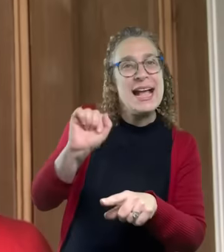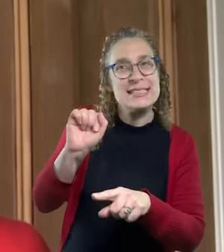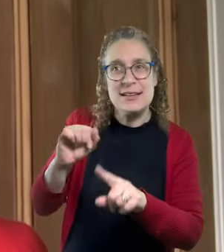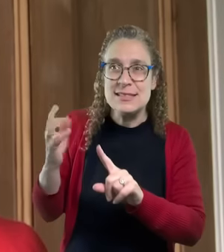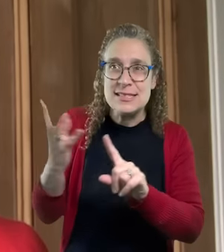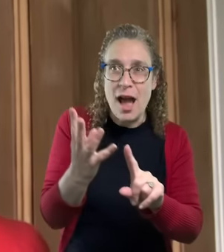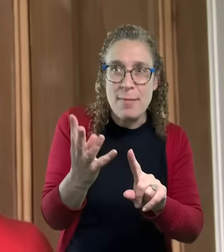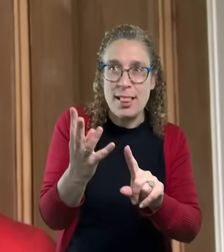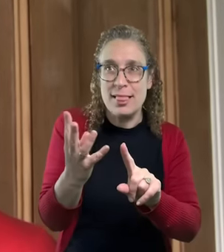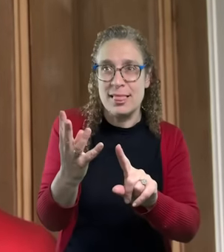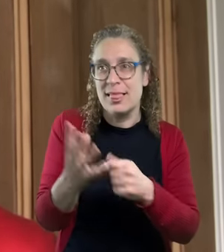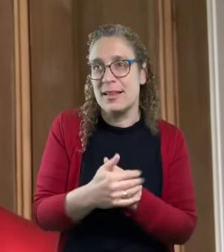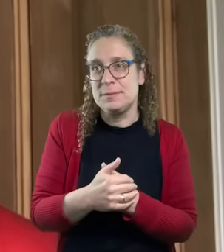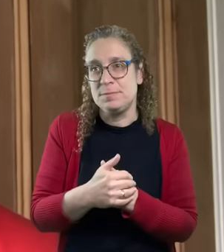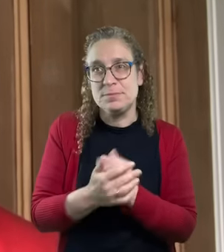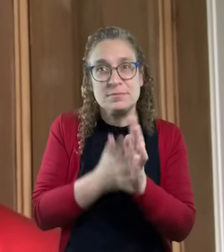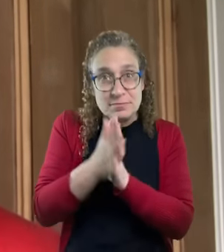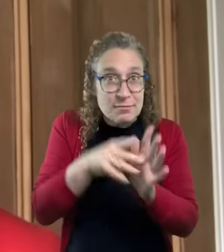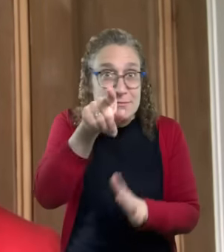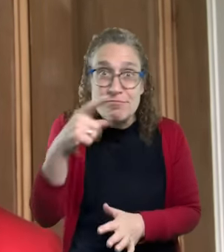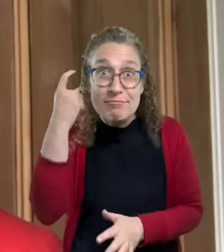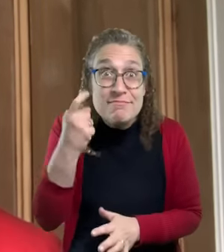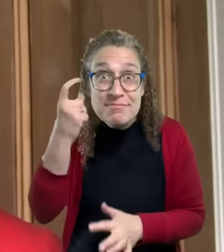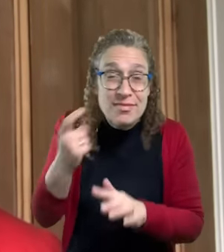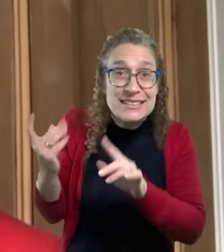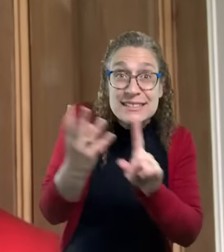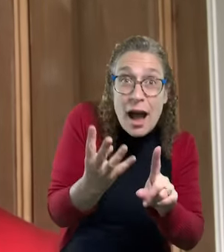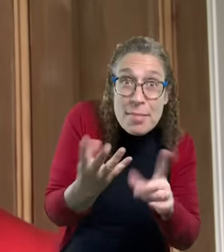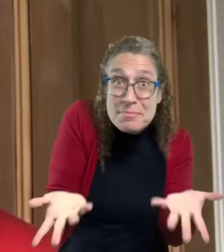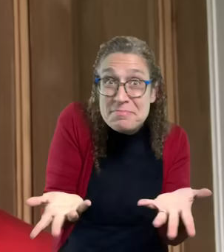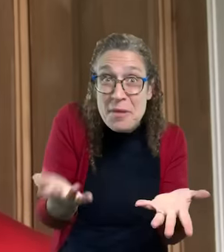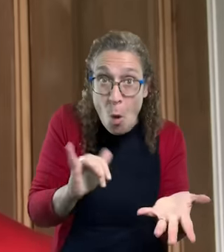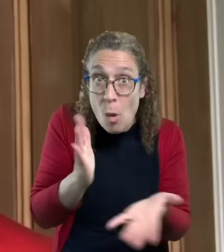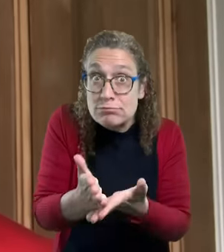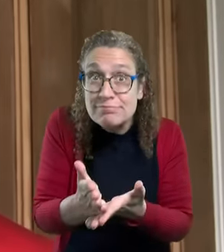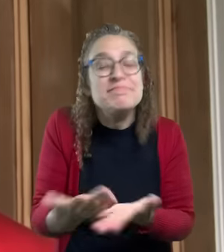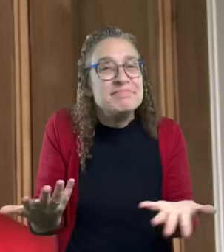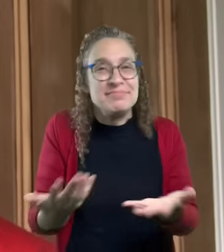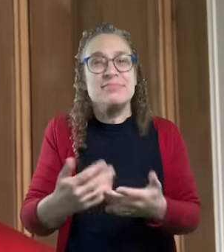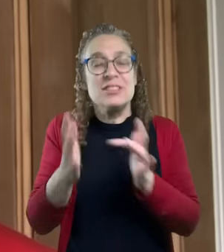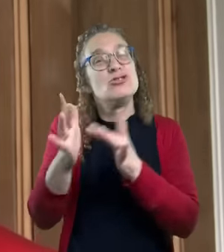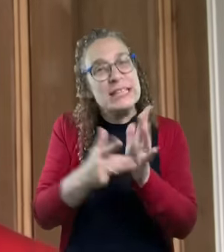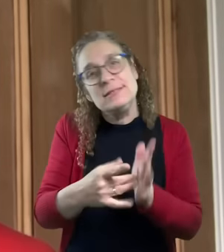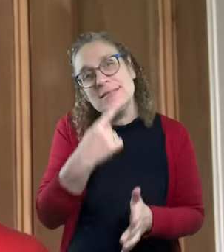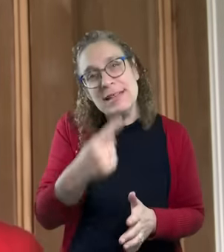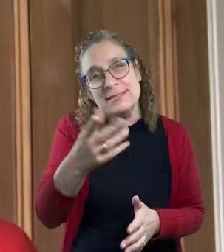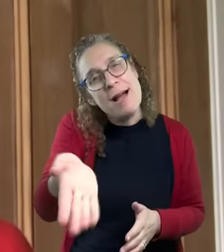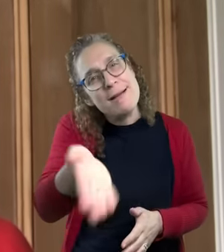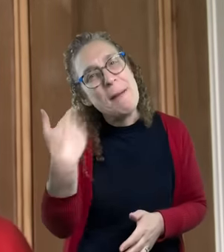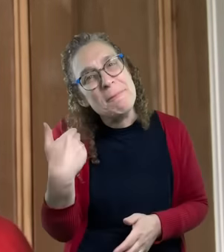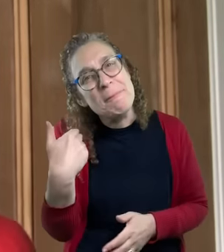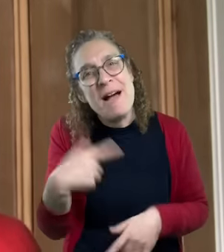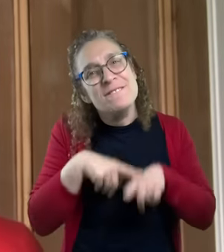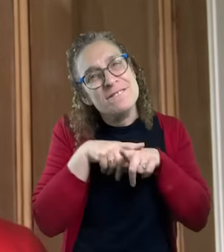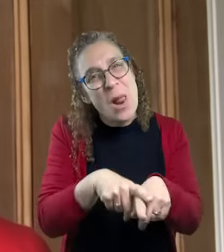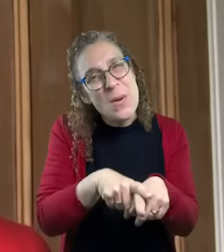his disciples, and if you're watching this, you are a disciple or thinking about becoming one. Jesus says to his